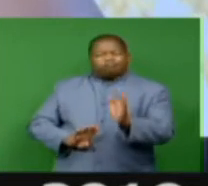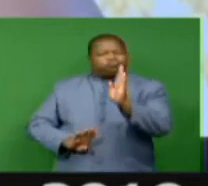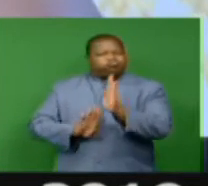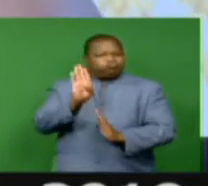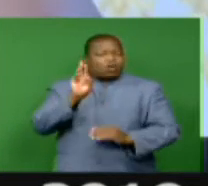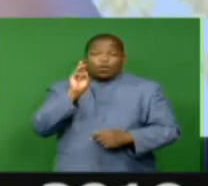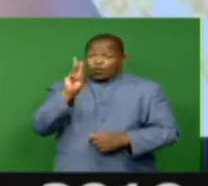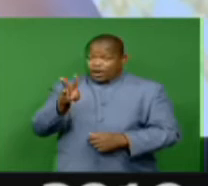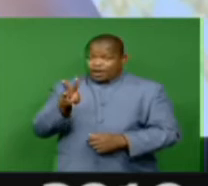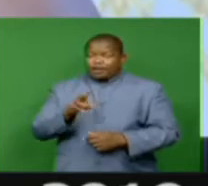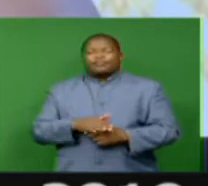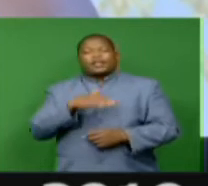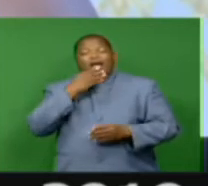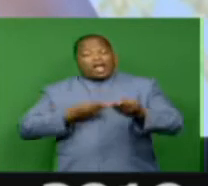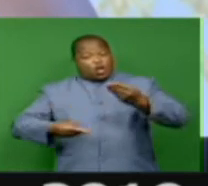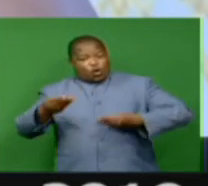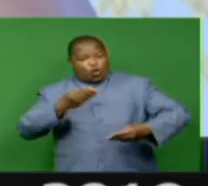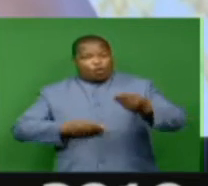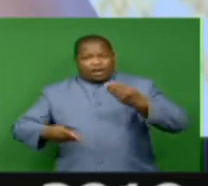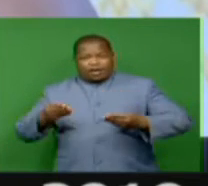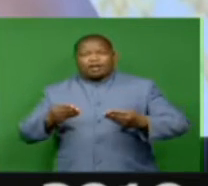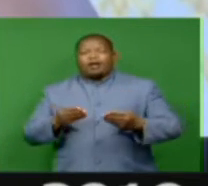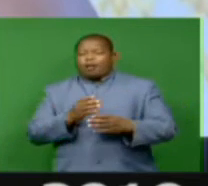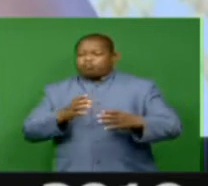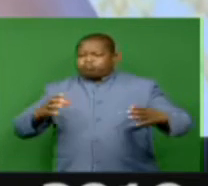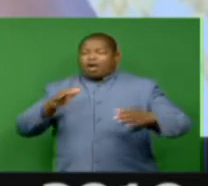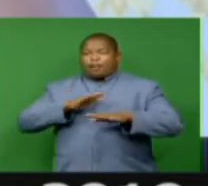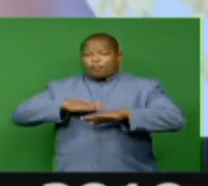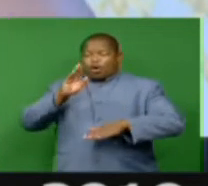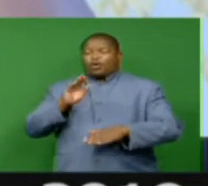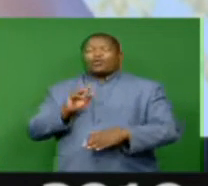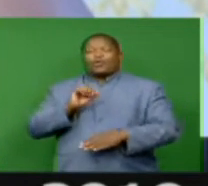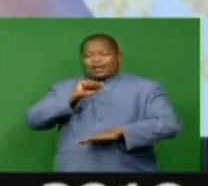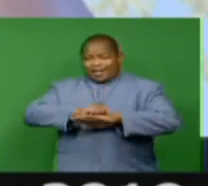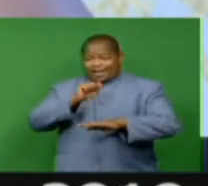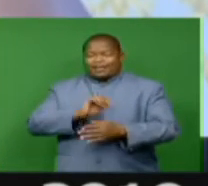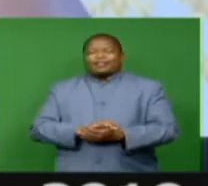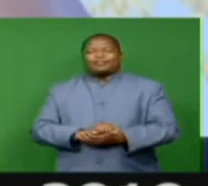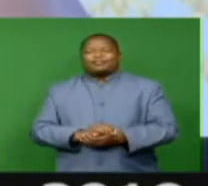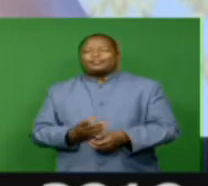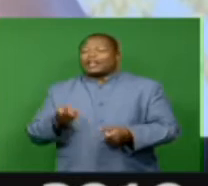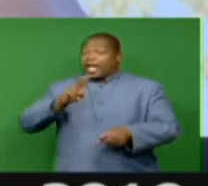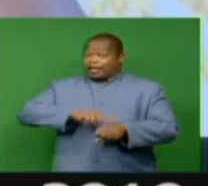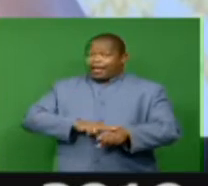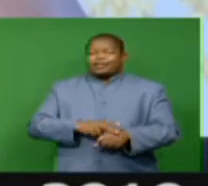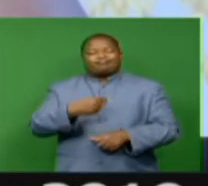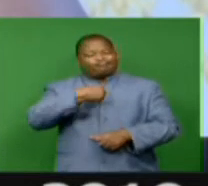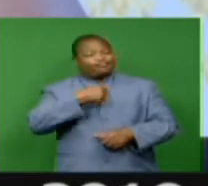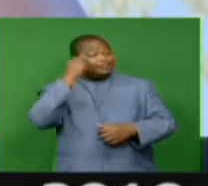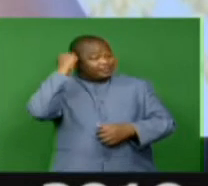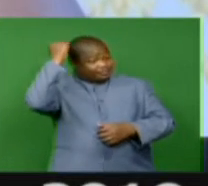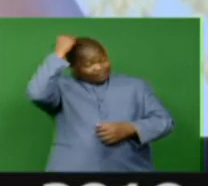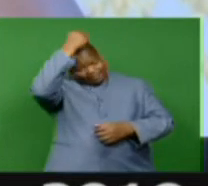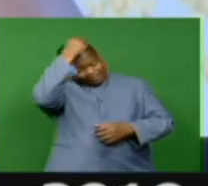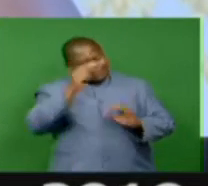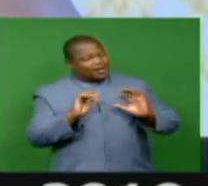Majesty, may I once again congratulate you for being the first head of state to commission such an